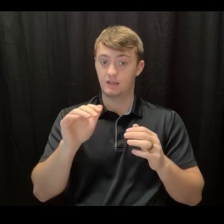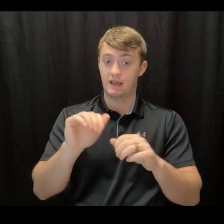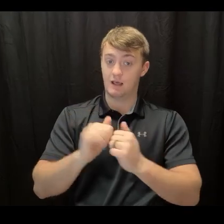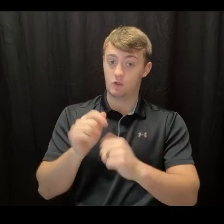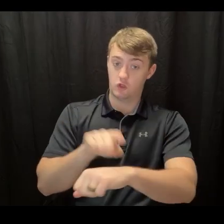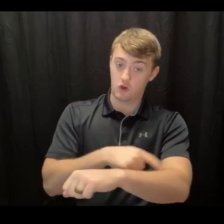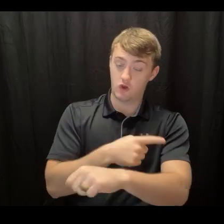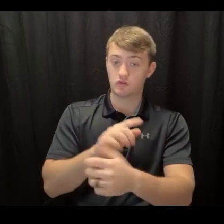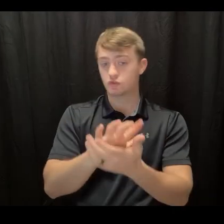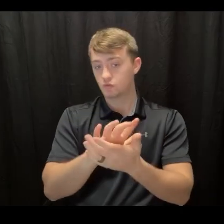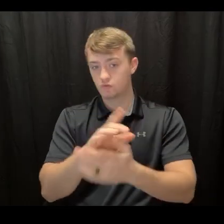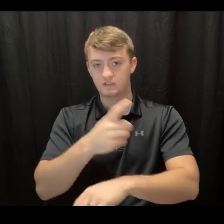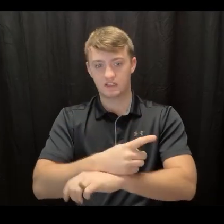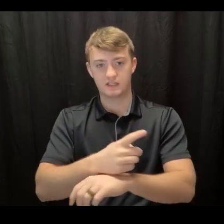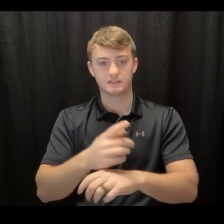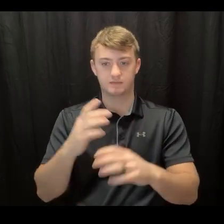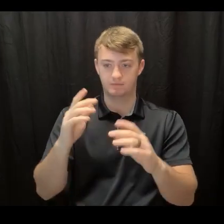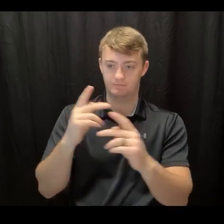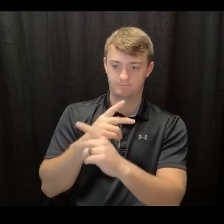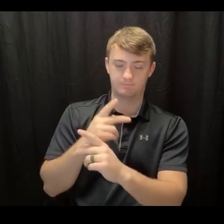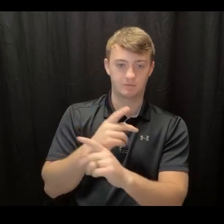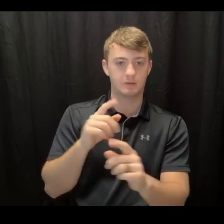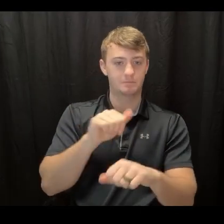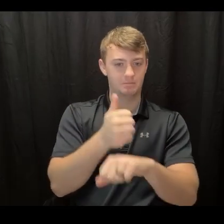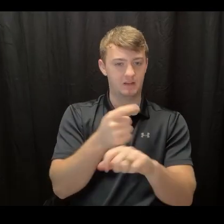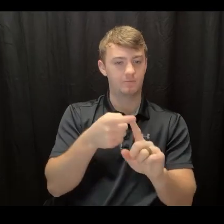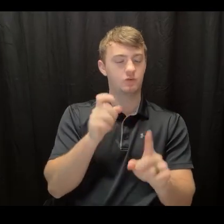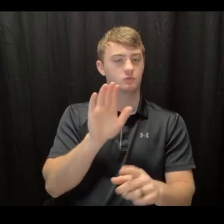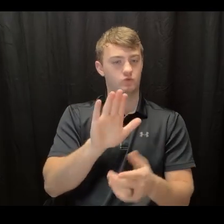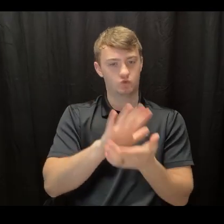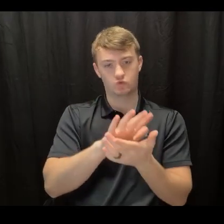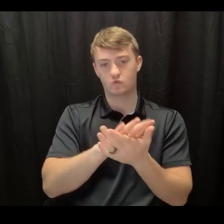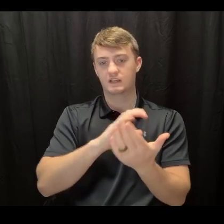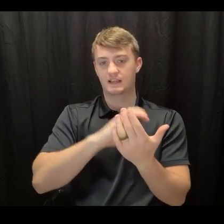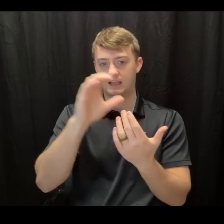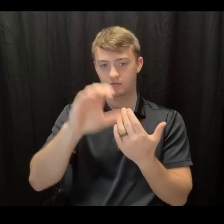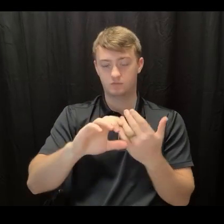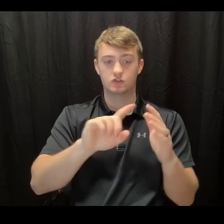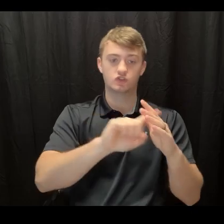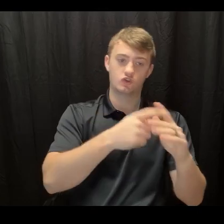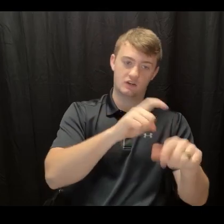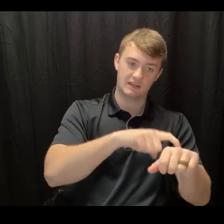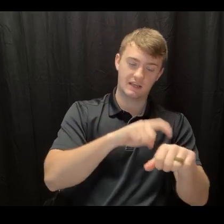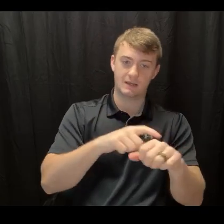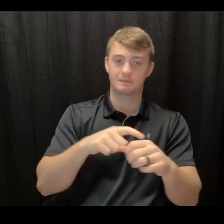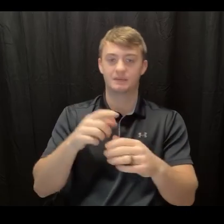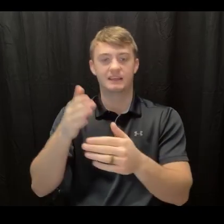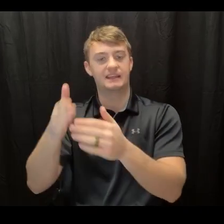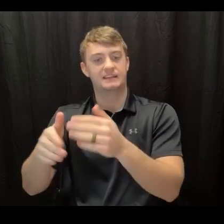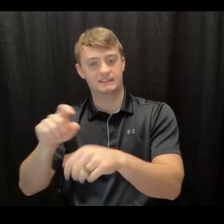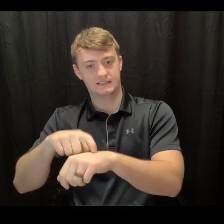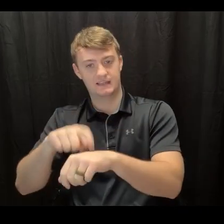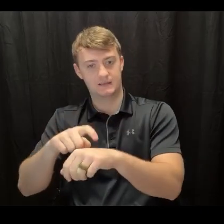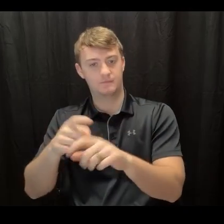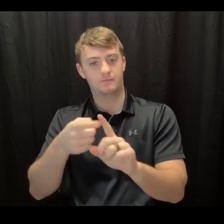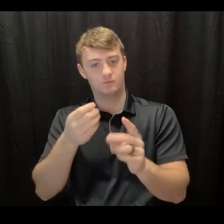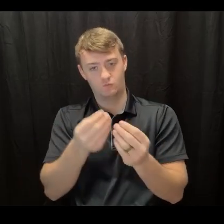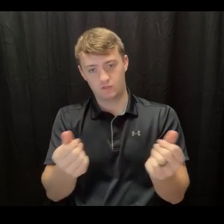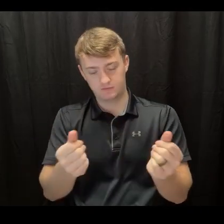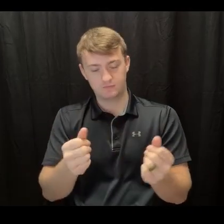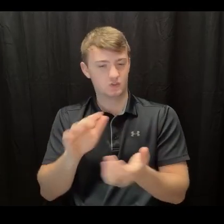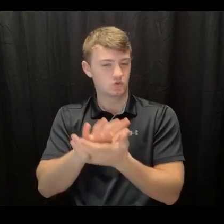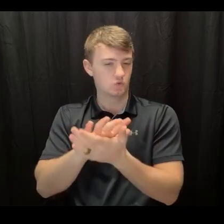the duration in school days is actually calculated based on your school calendar, the start time and end time of the